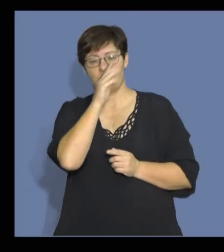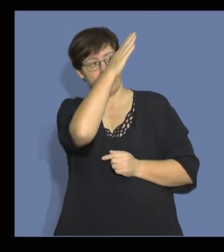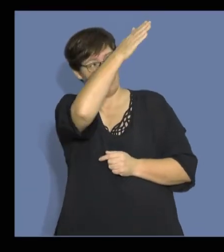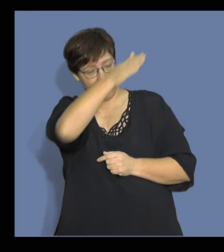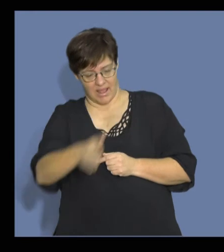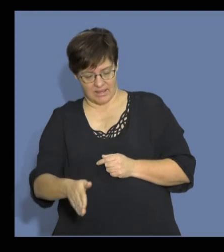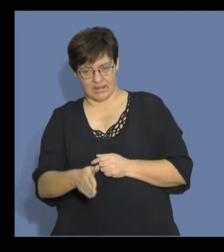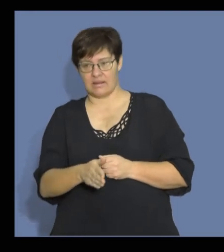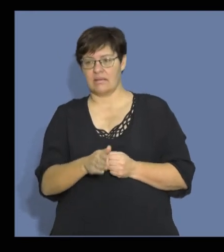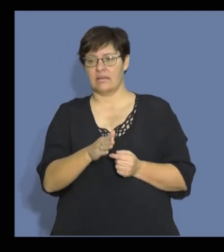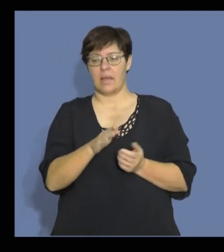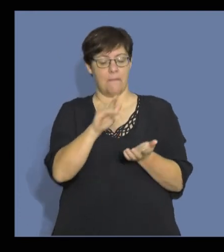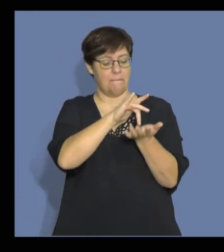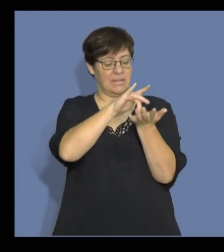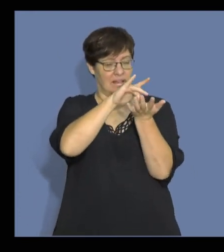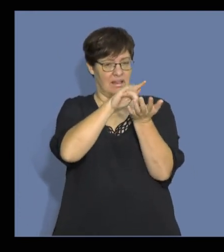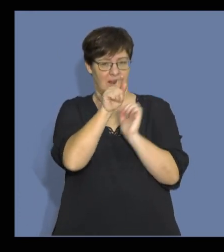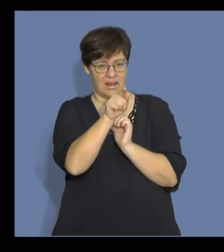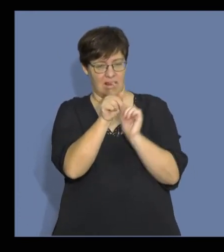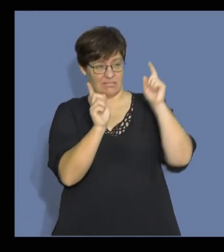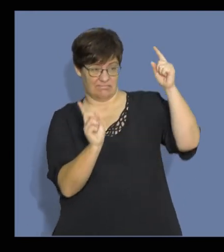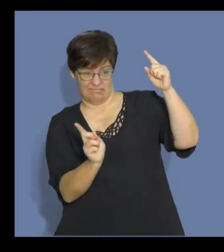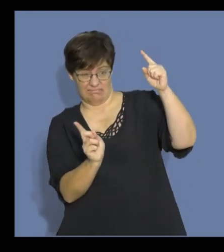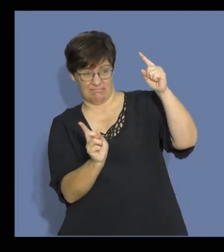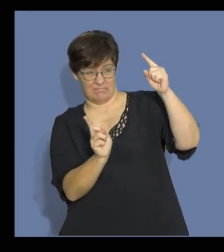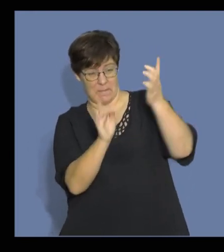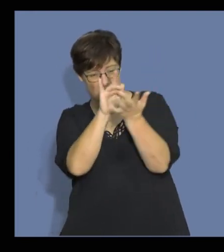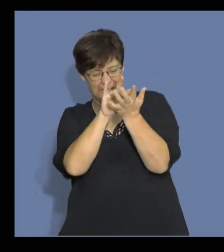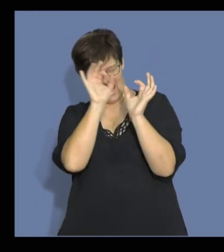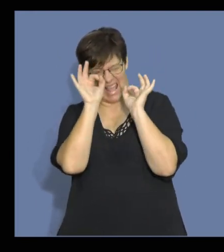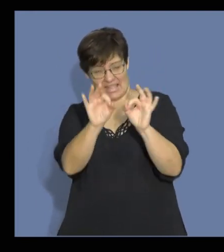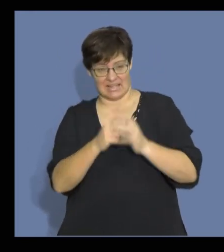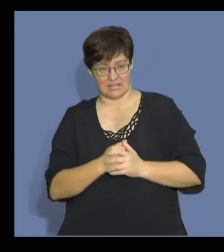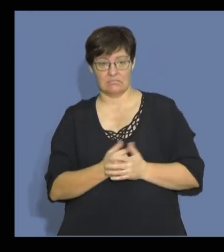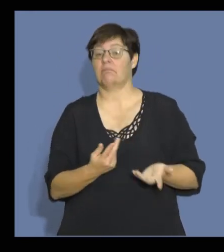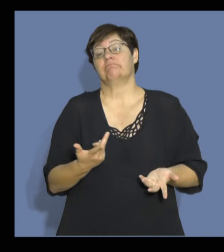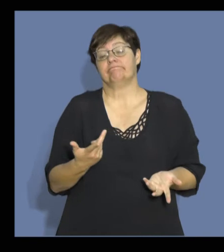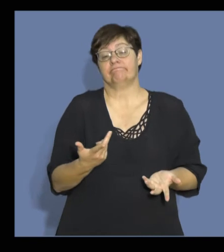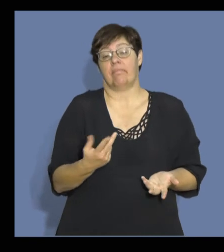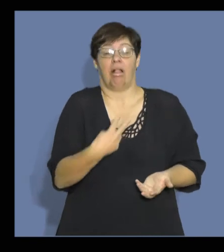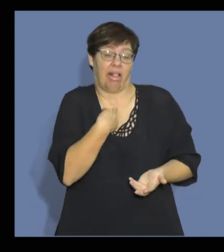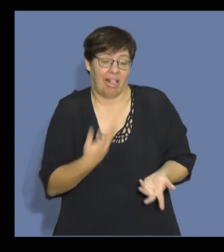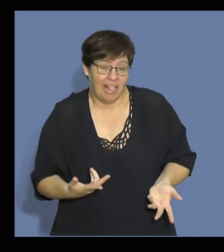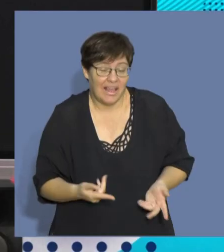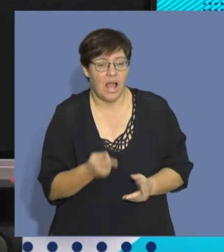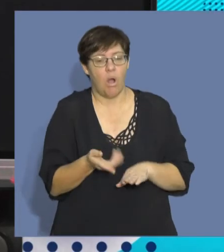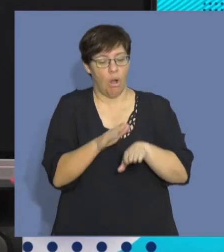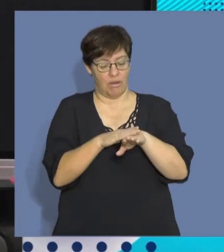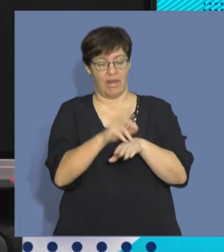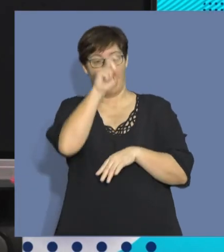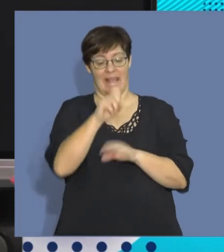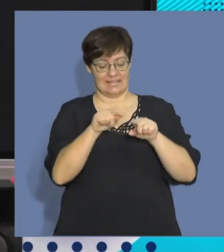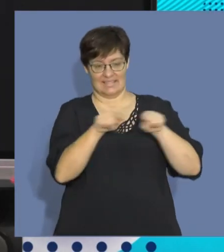line, the midpoint is going to be exactly in the middle. Now, coincidentally, this middle is on